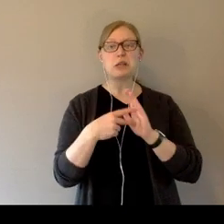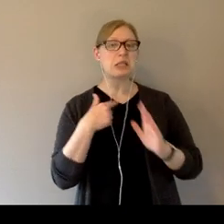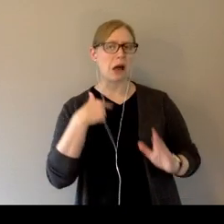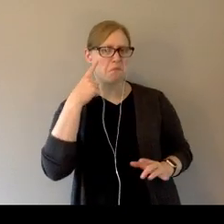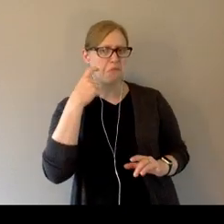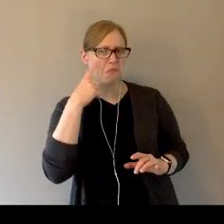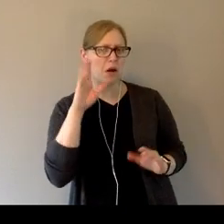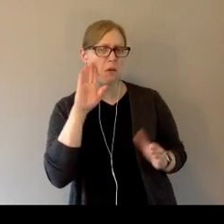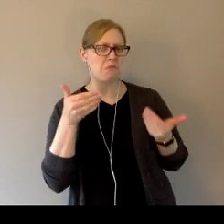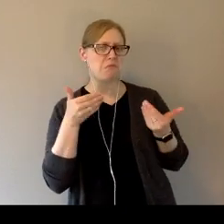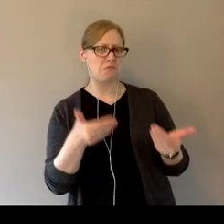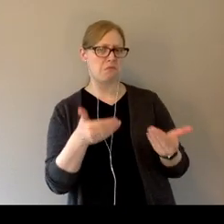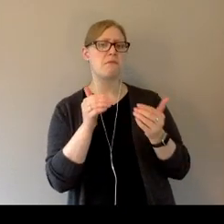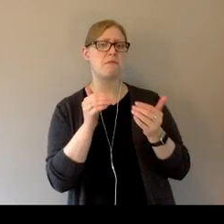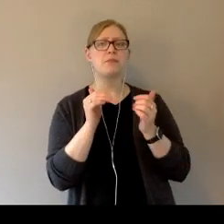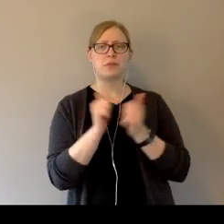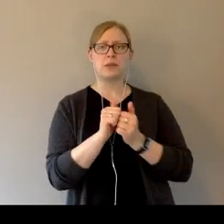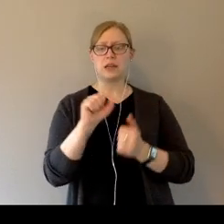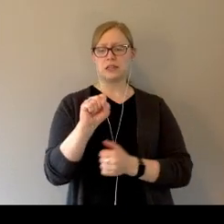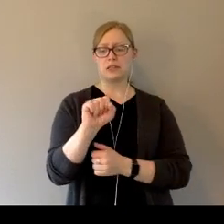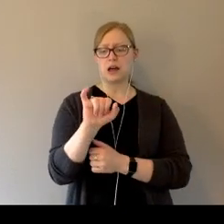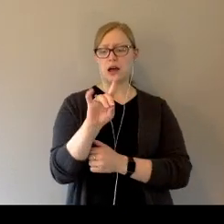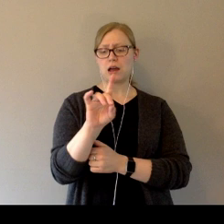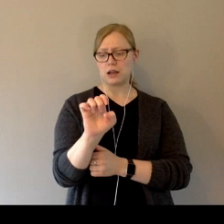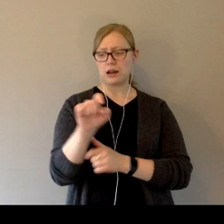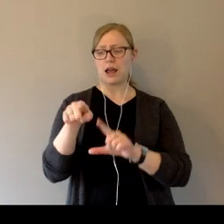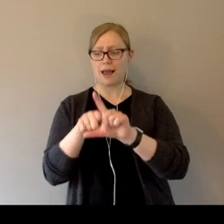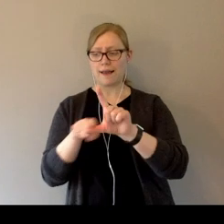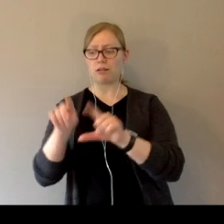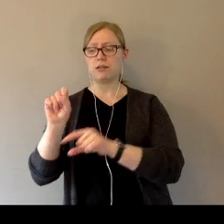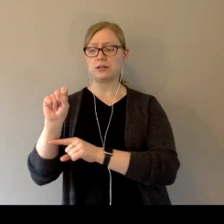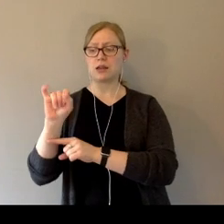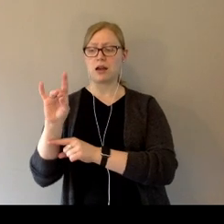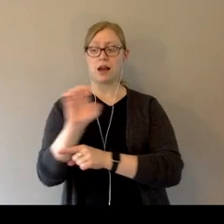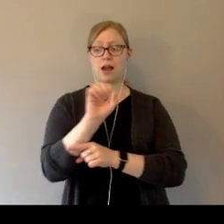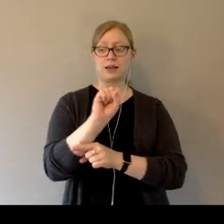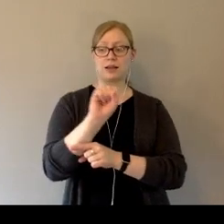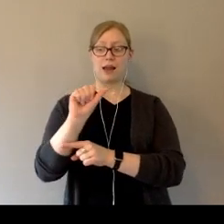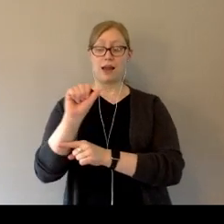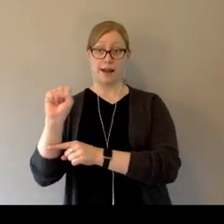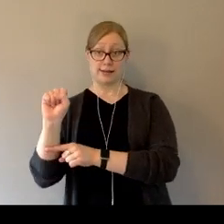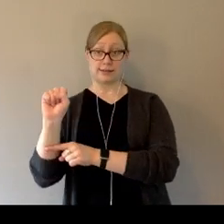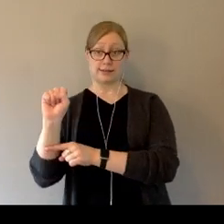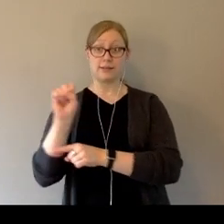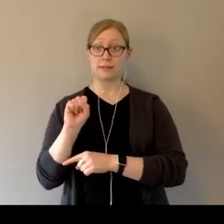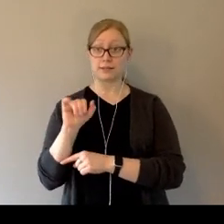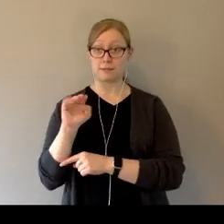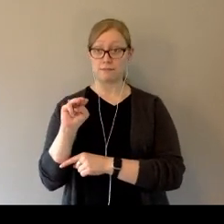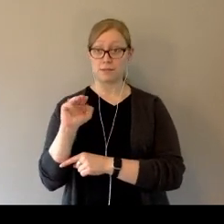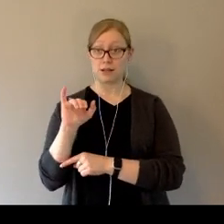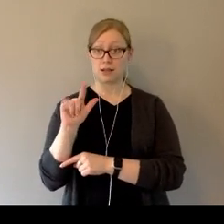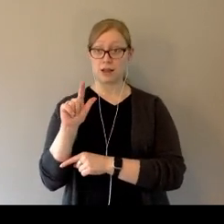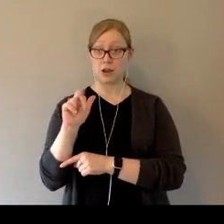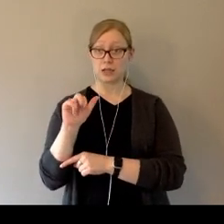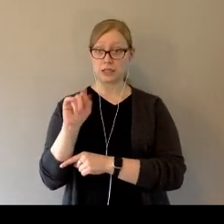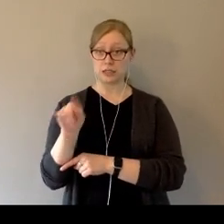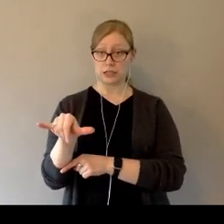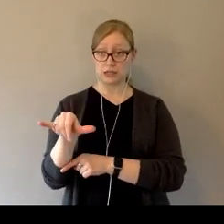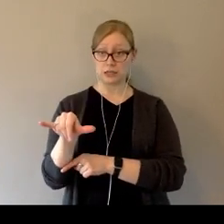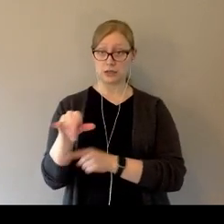that we should be able to use side angle side similarity to show these are the same. So as I look at